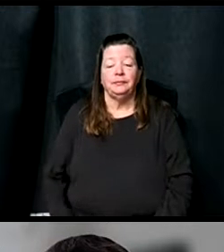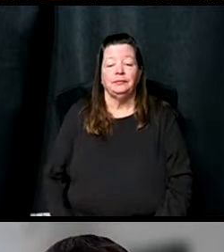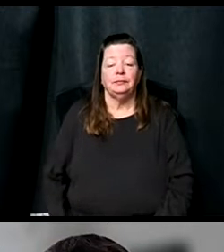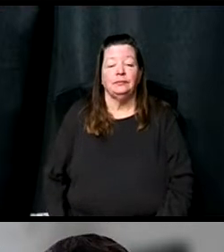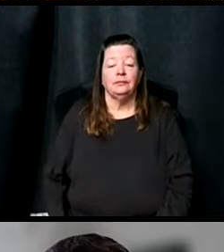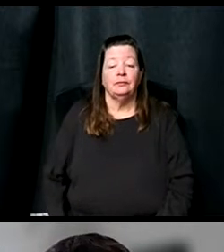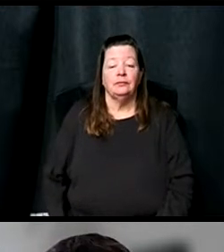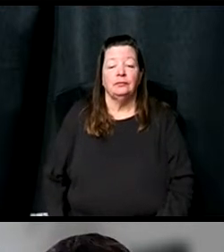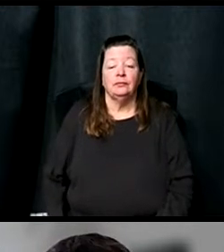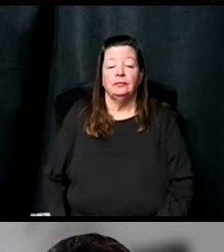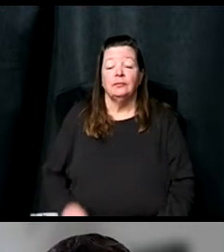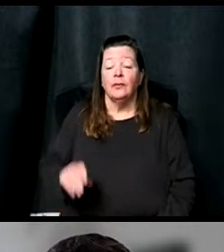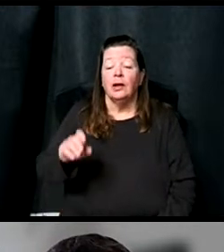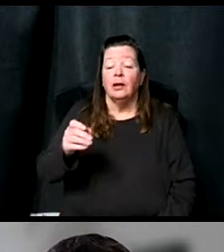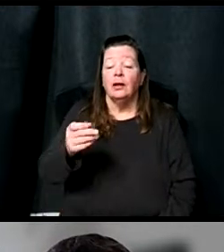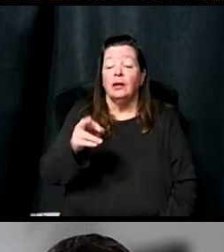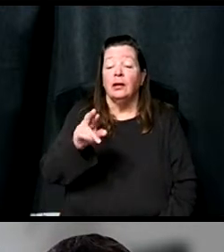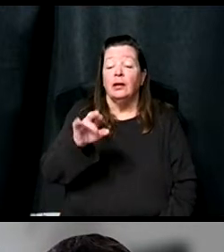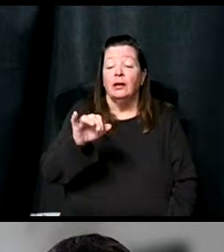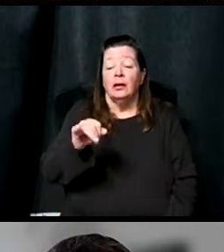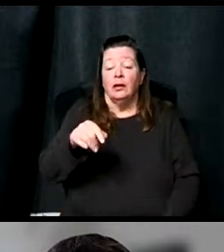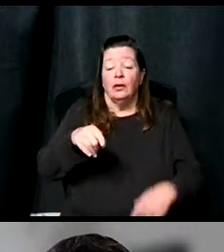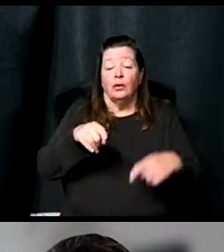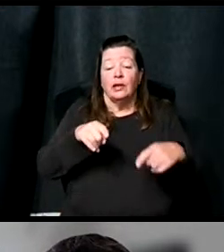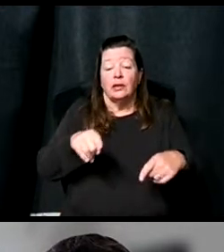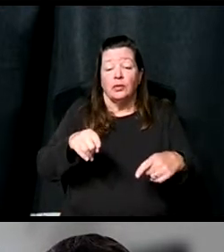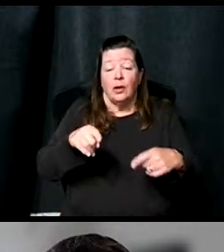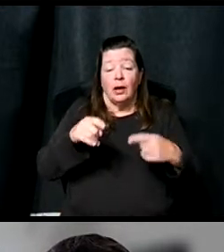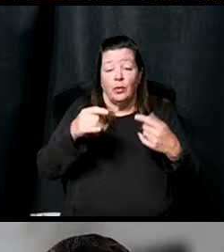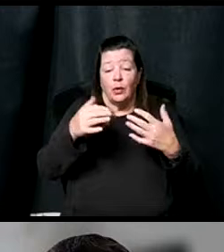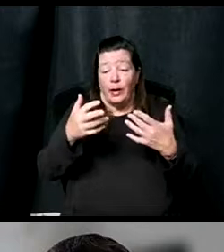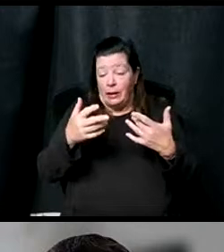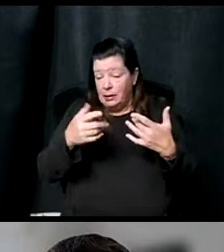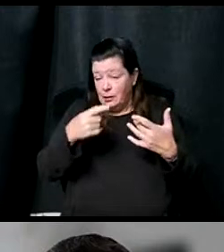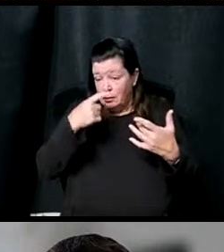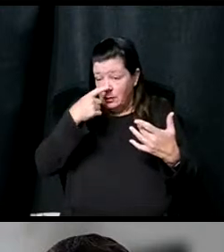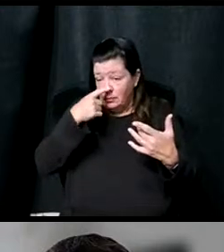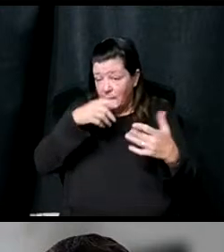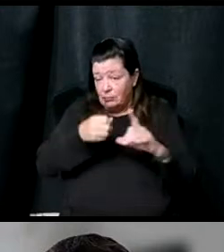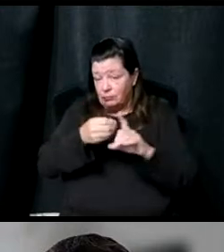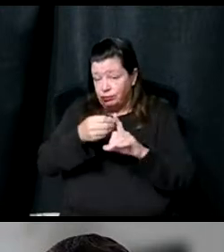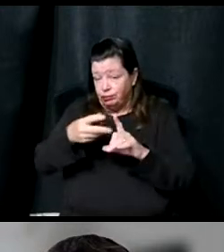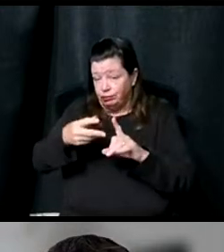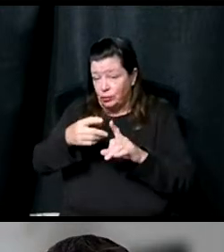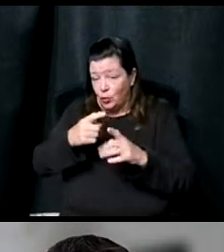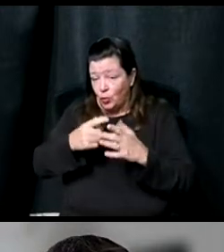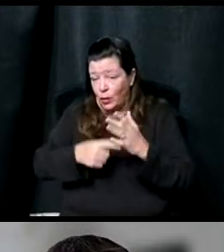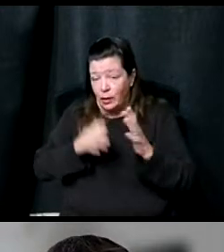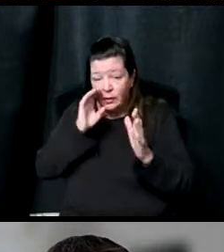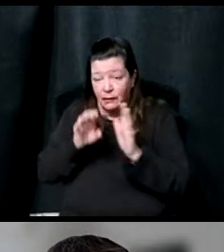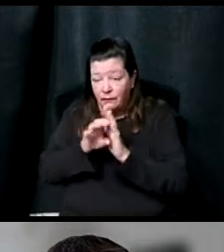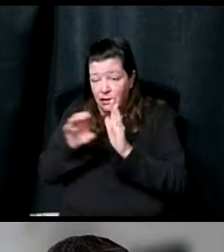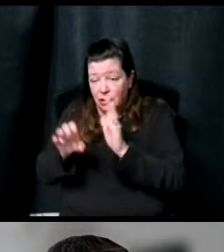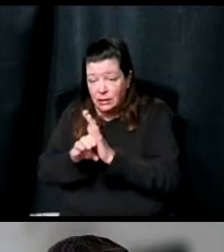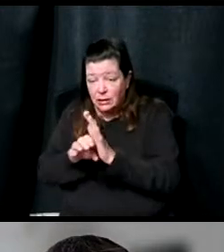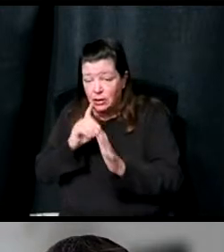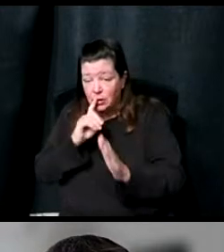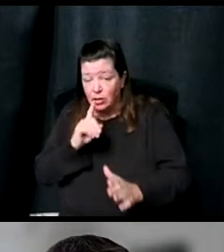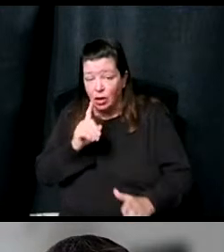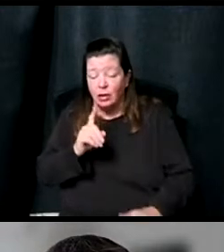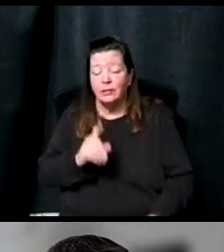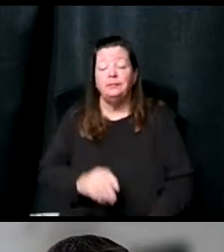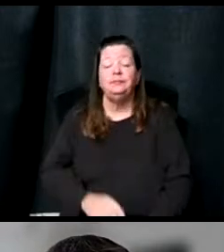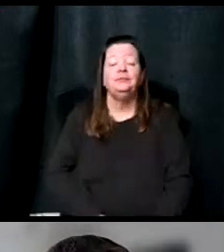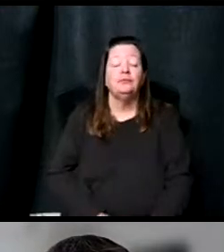Chris, while we're waiting, you want to describe kind of what these visualizations are as just like have people, since you're—